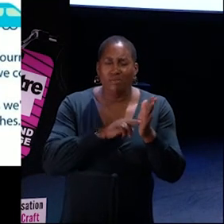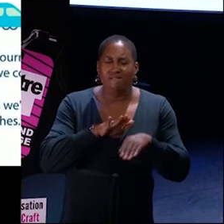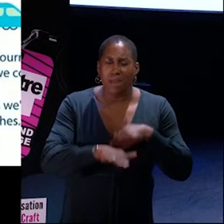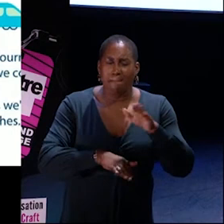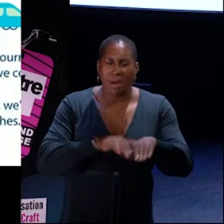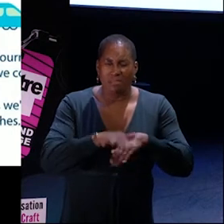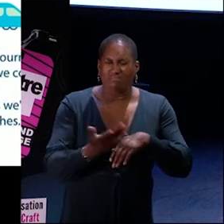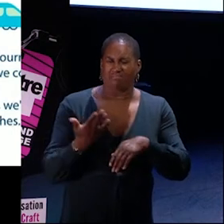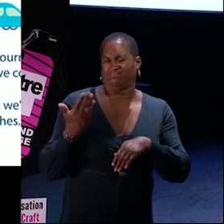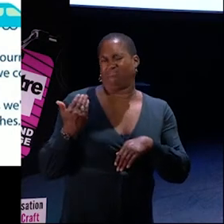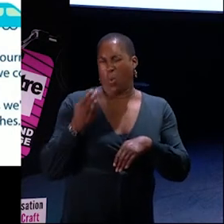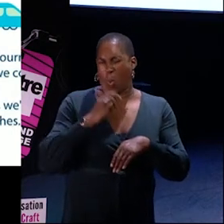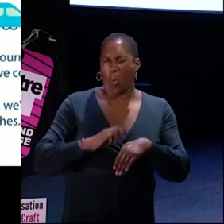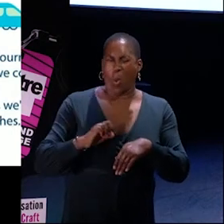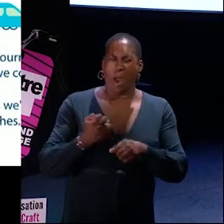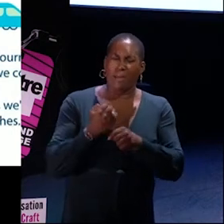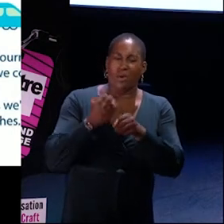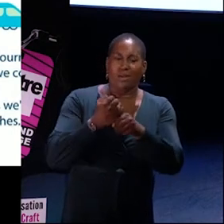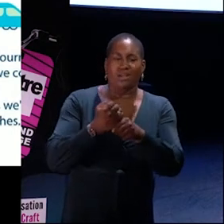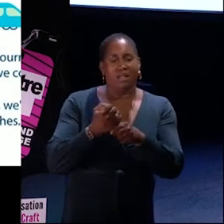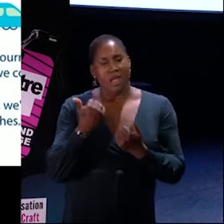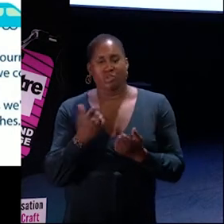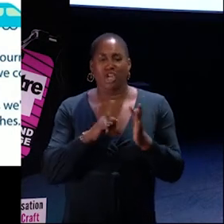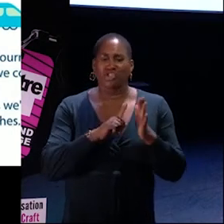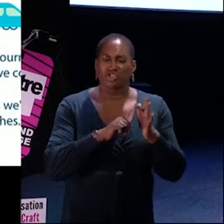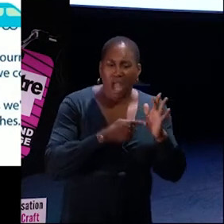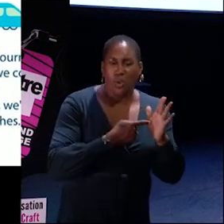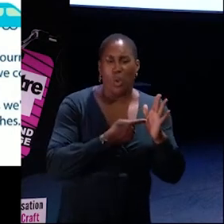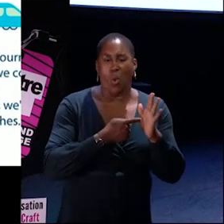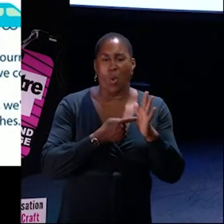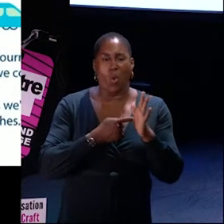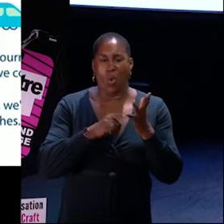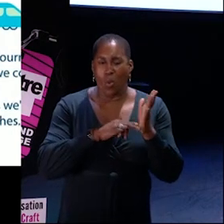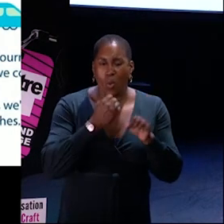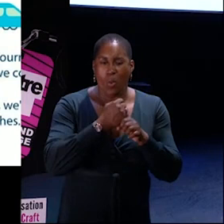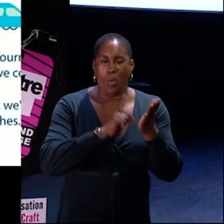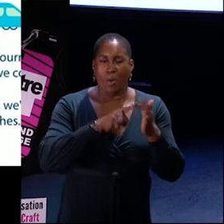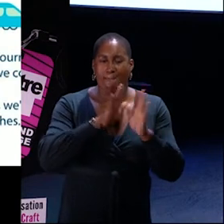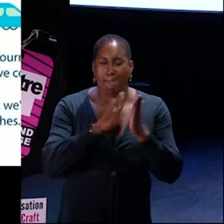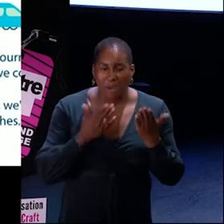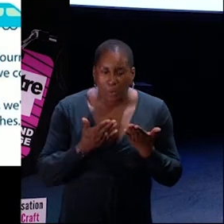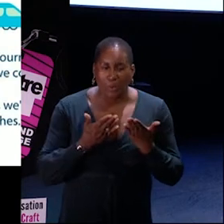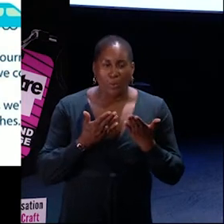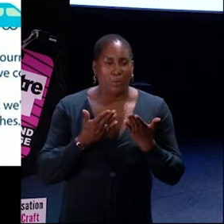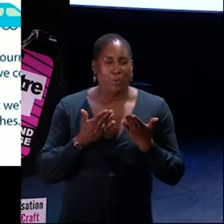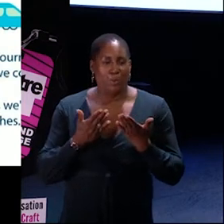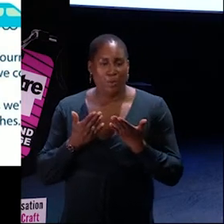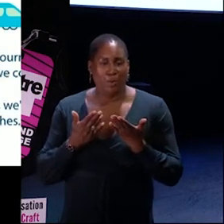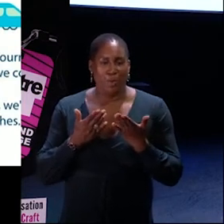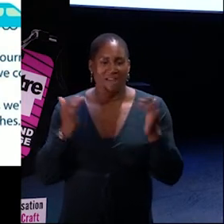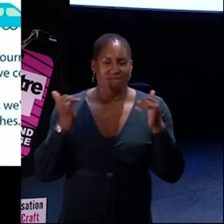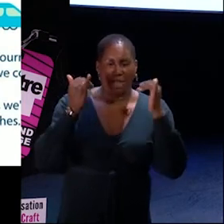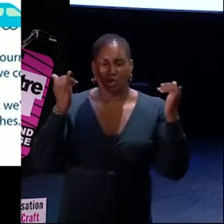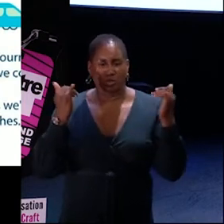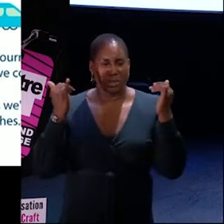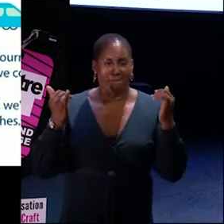So it was a tour of Jungle Book, a hip hop version of Jungle Book, and a circus musical of The Little Mermaid on the other